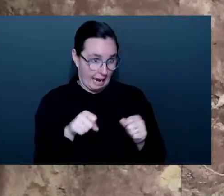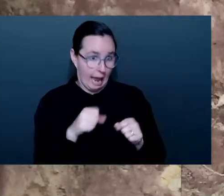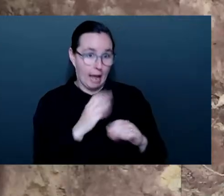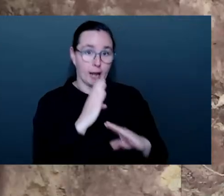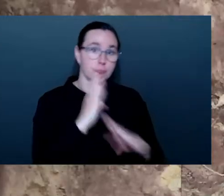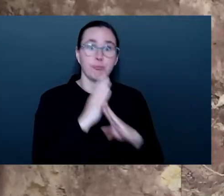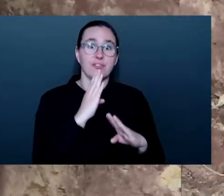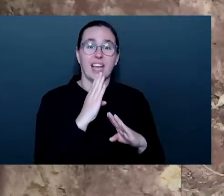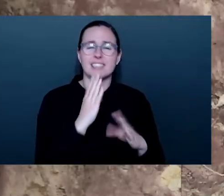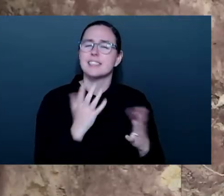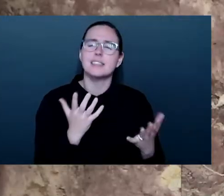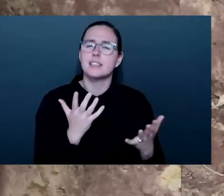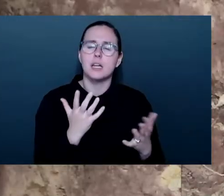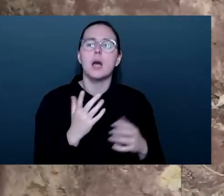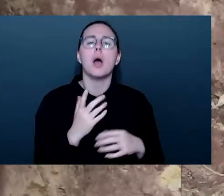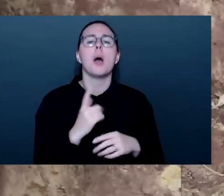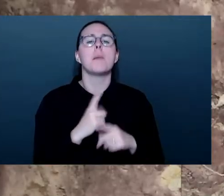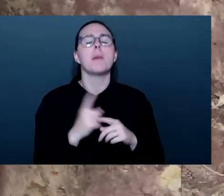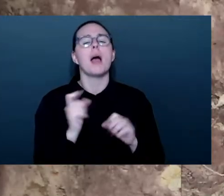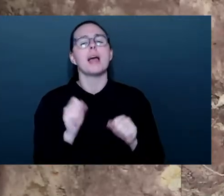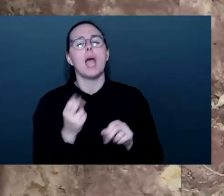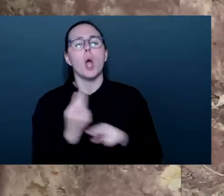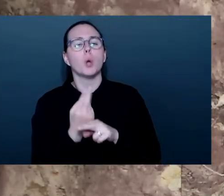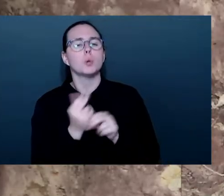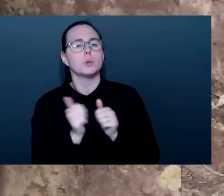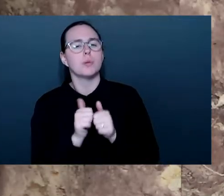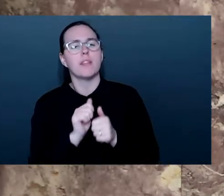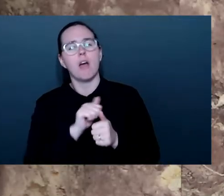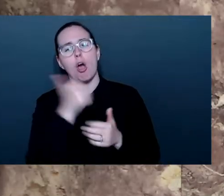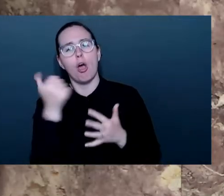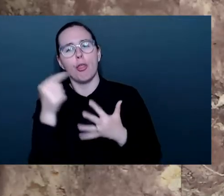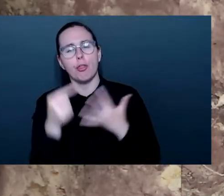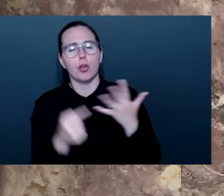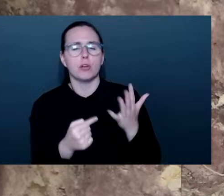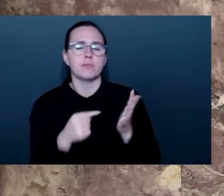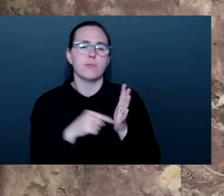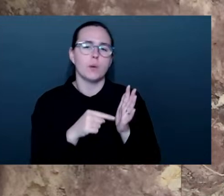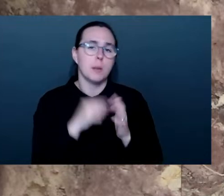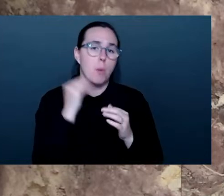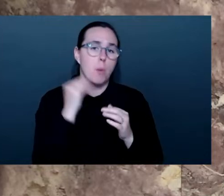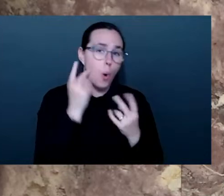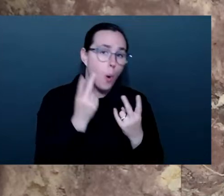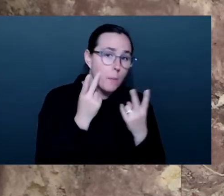visits, curfew checks, and public notifications and programming.